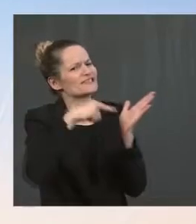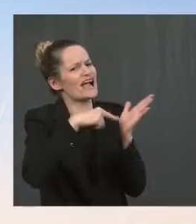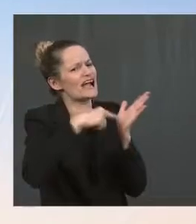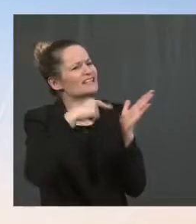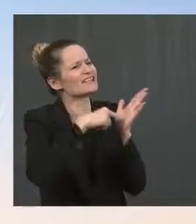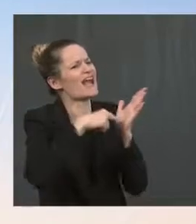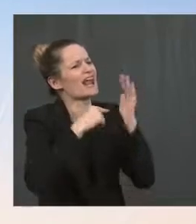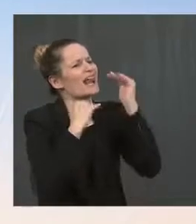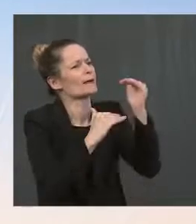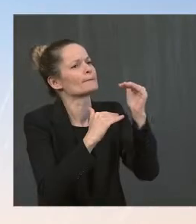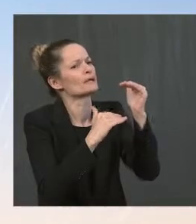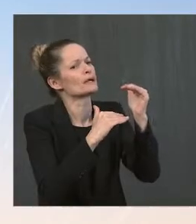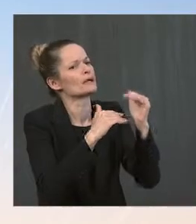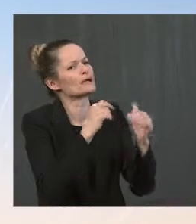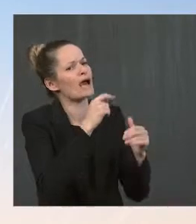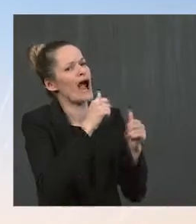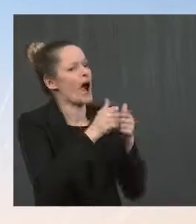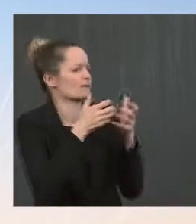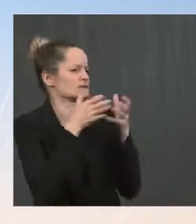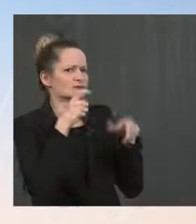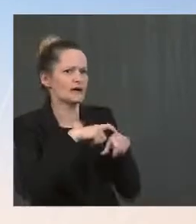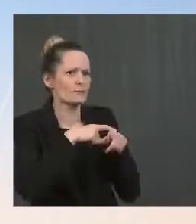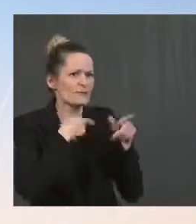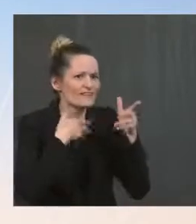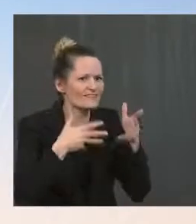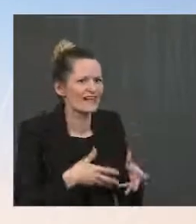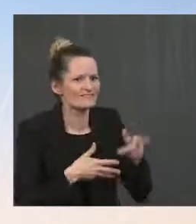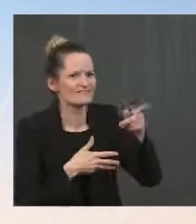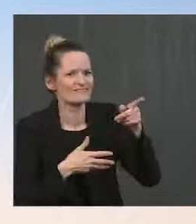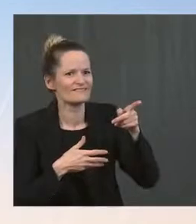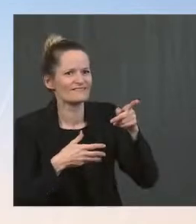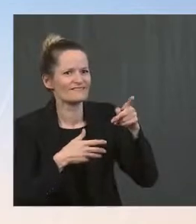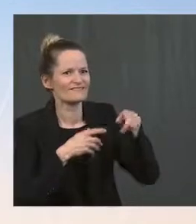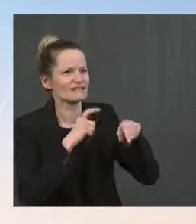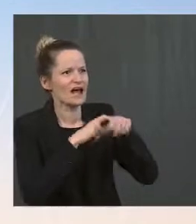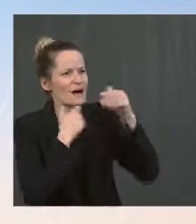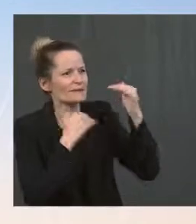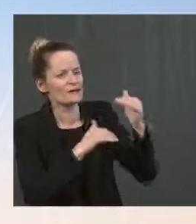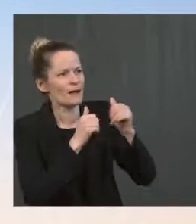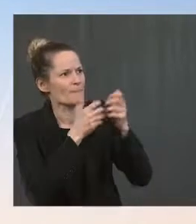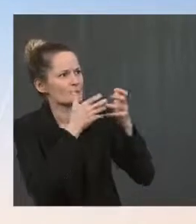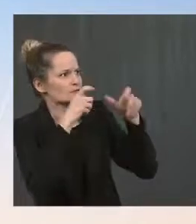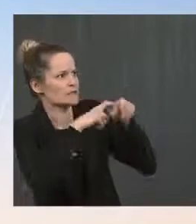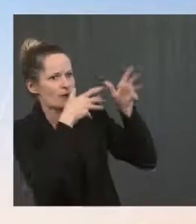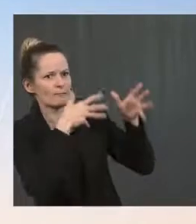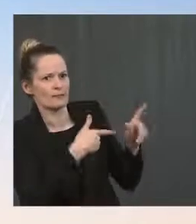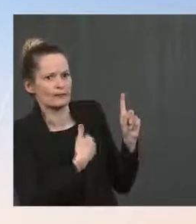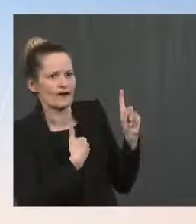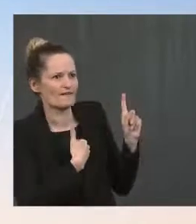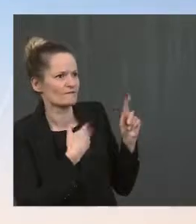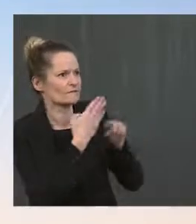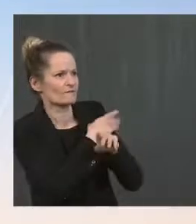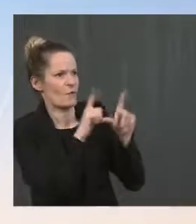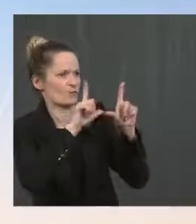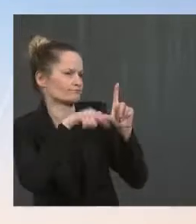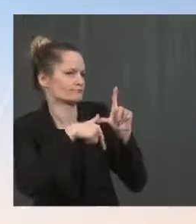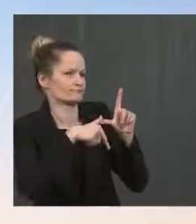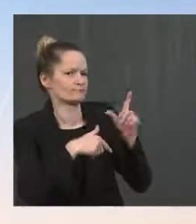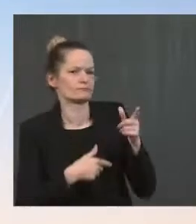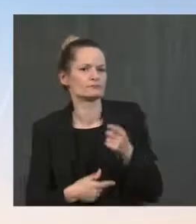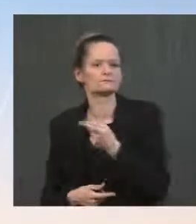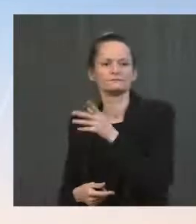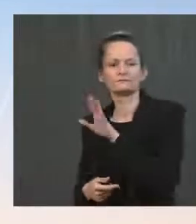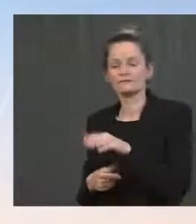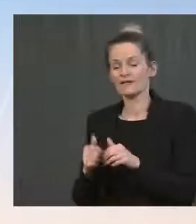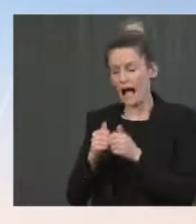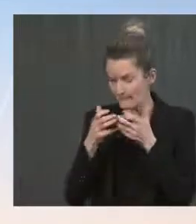time do you have left until the debt limit becomes a problem? Well, on the time question, I would just refer